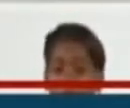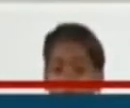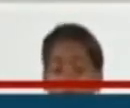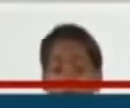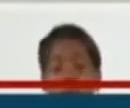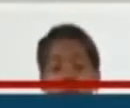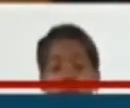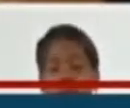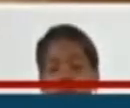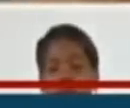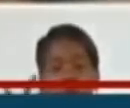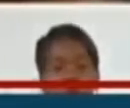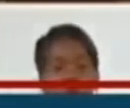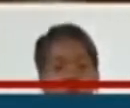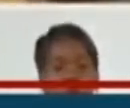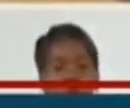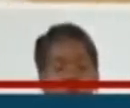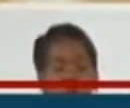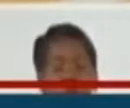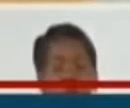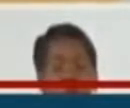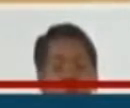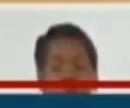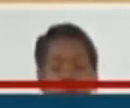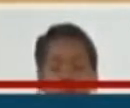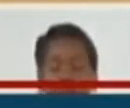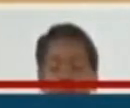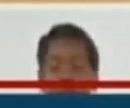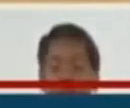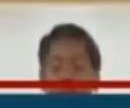other Cuban-made vaccines and medicines.